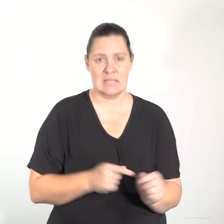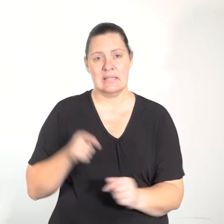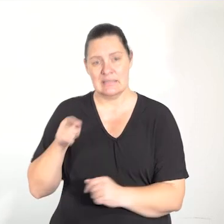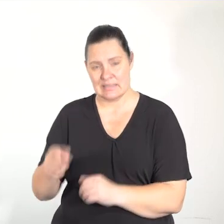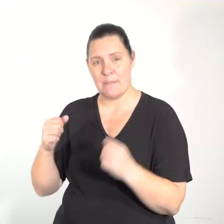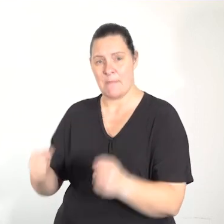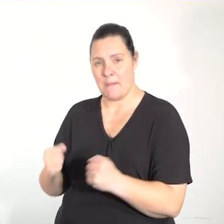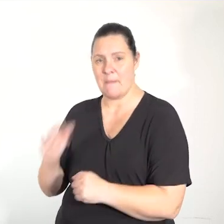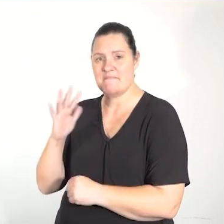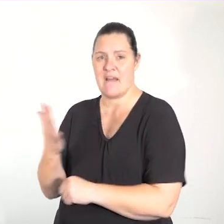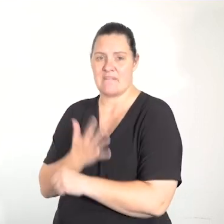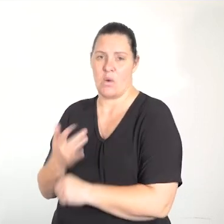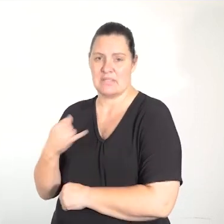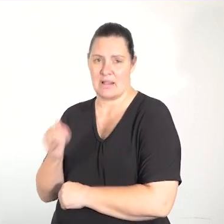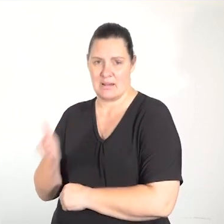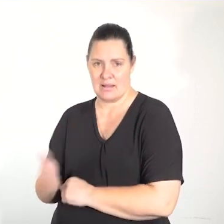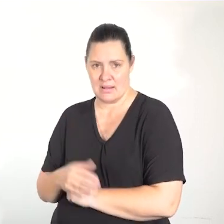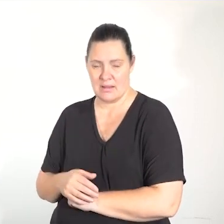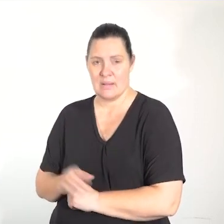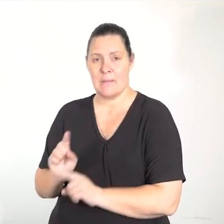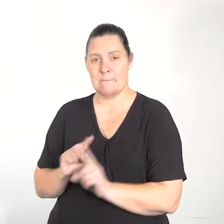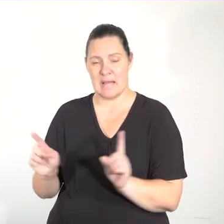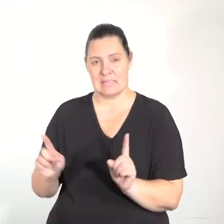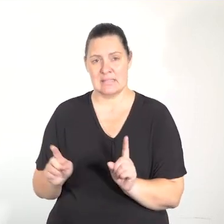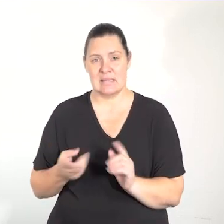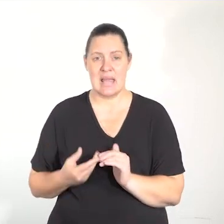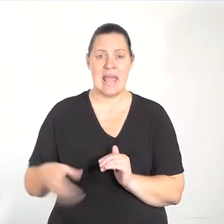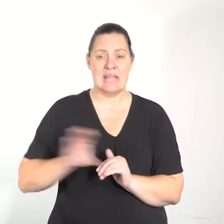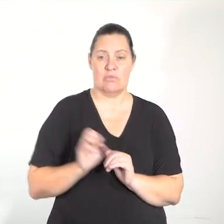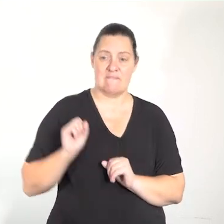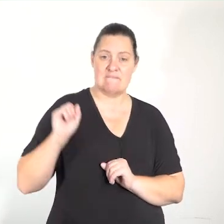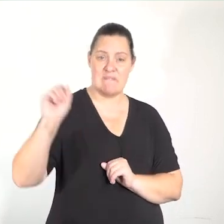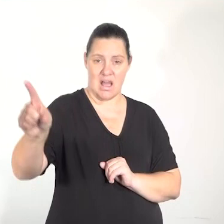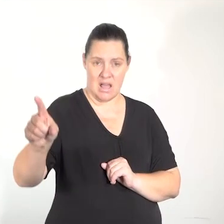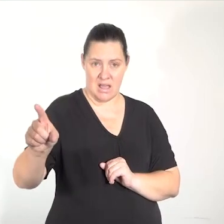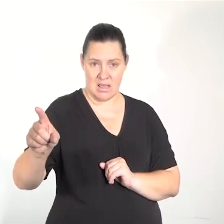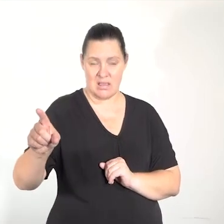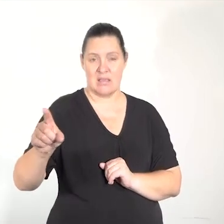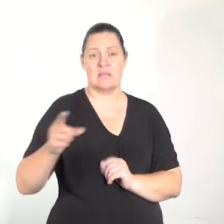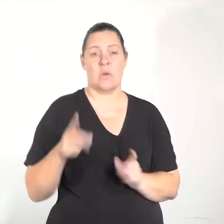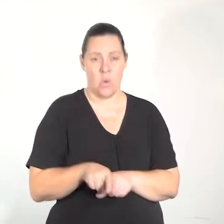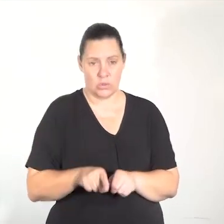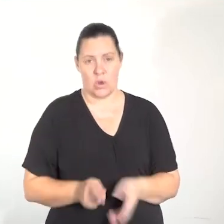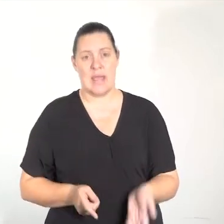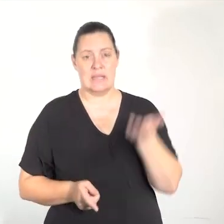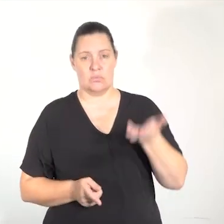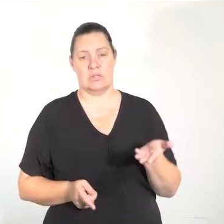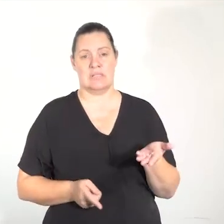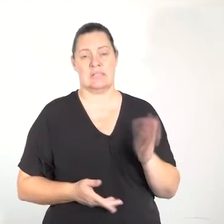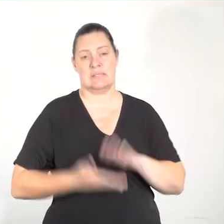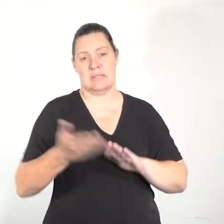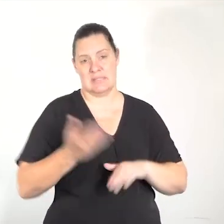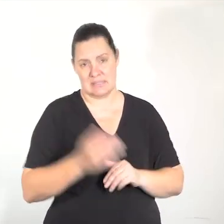example, and it is still 5 hours for this example. But now, with the increase in distance, there's also an increase in